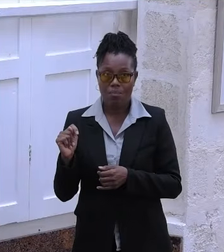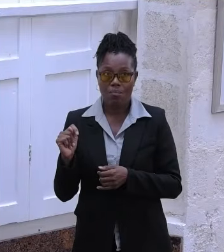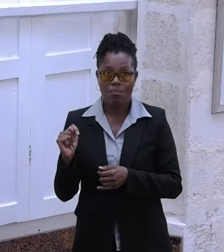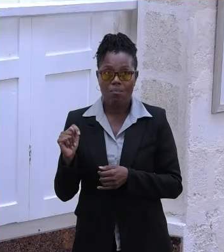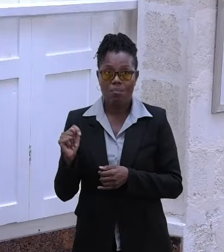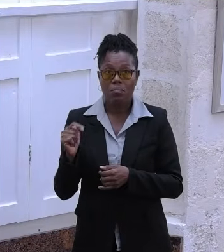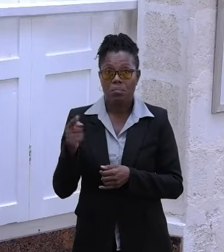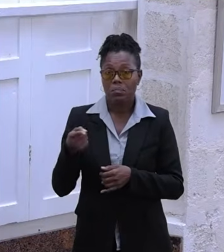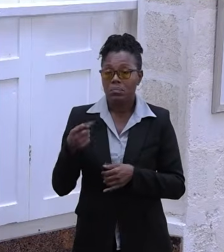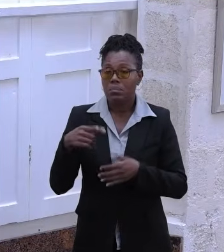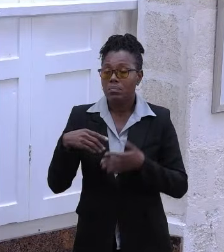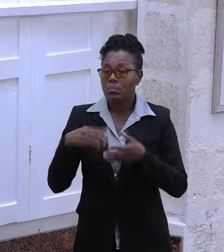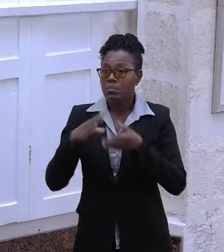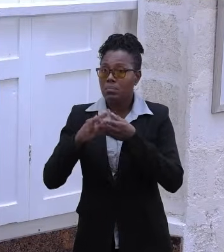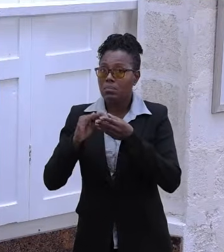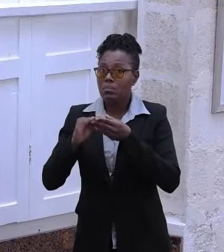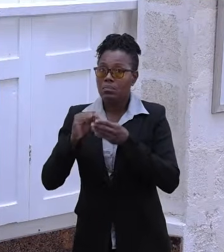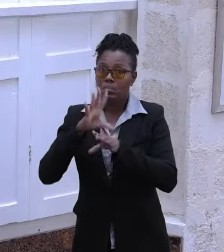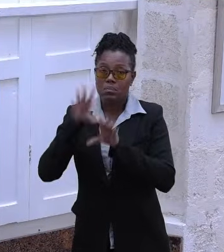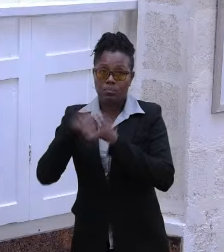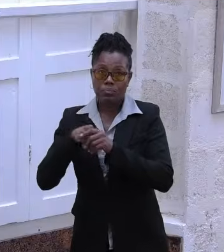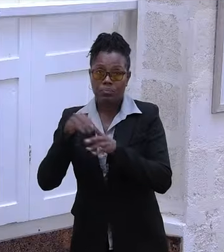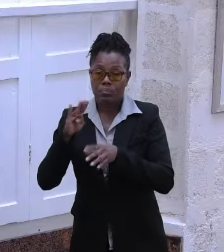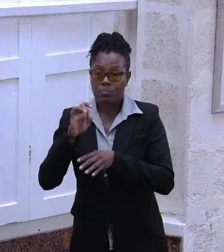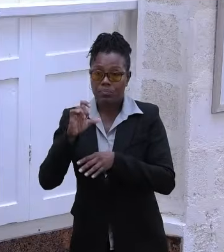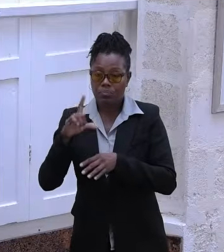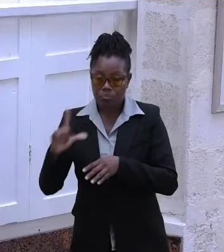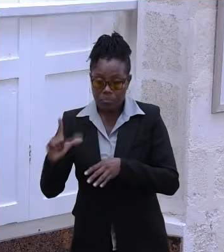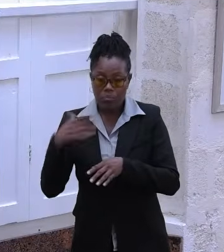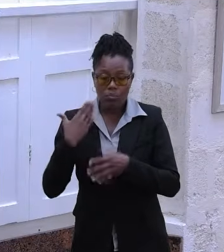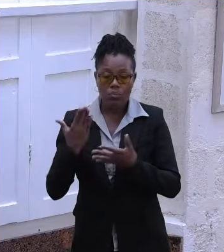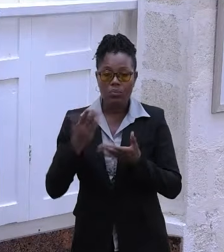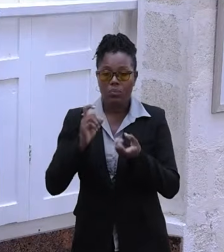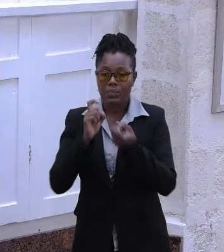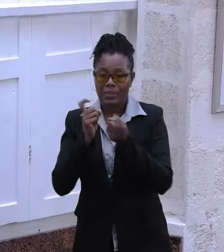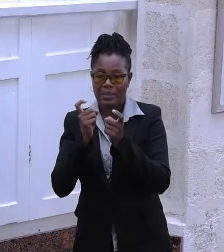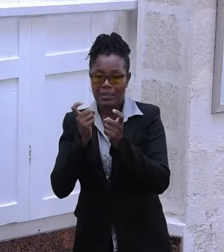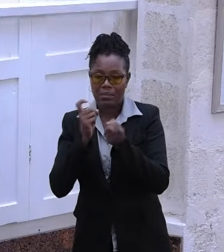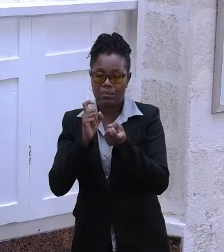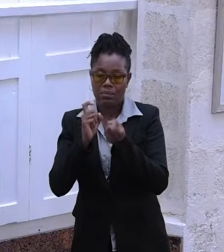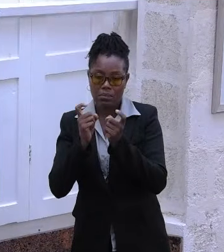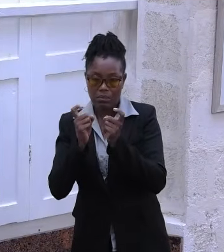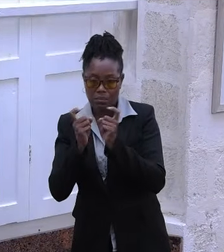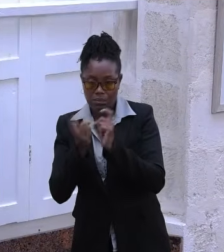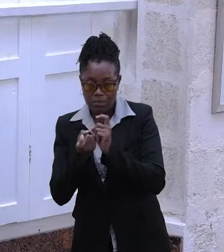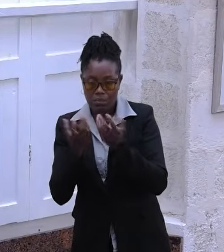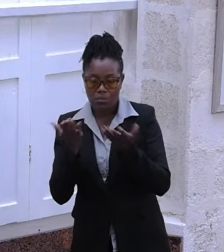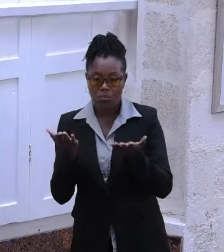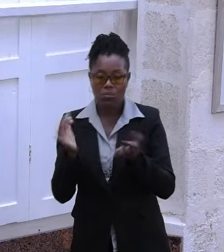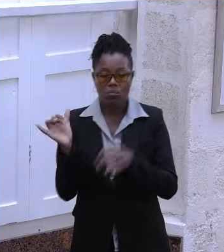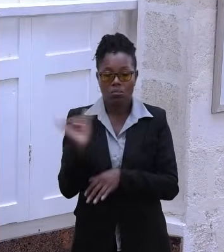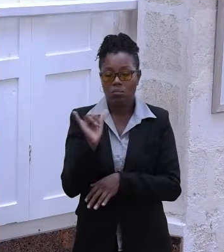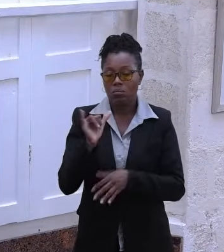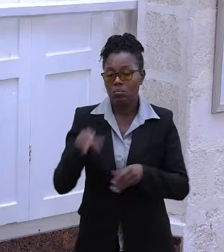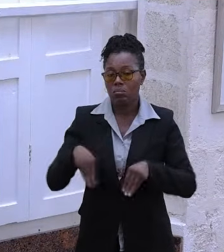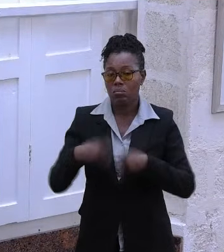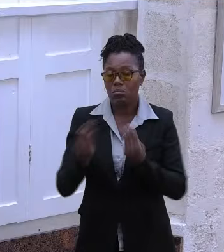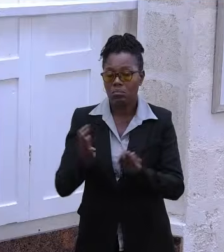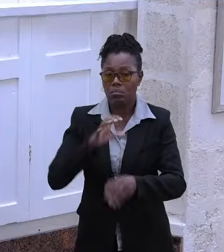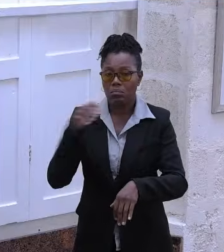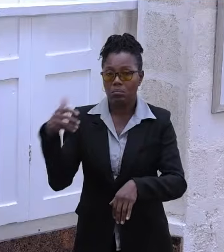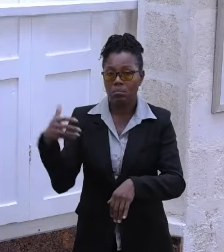It has been in the bill, it has been modified because it also gave a power